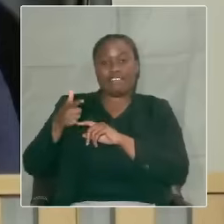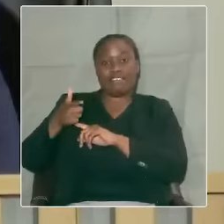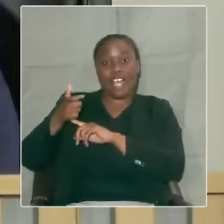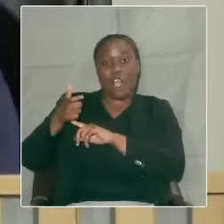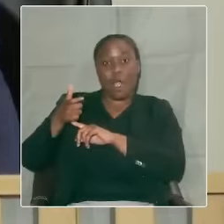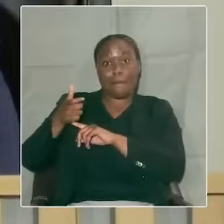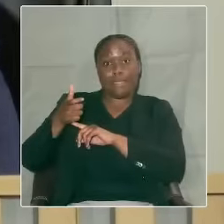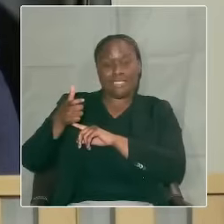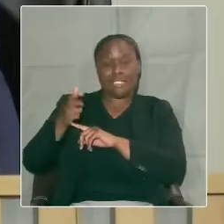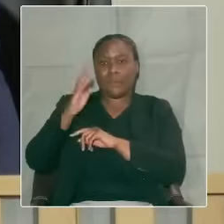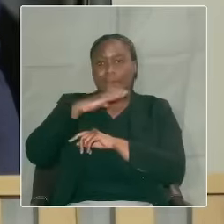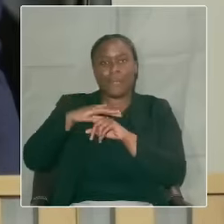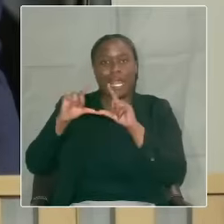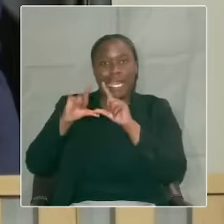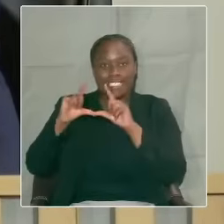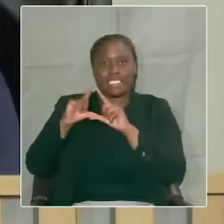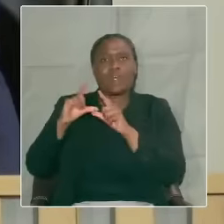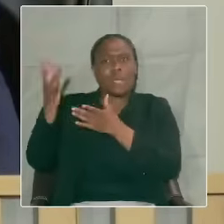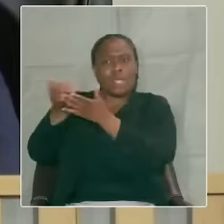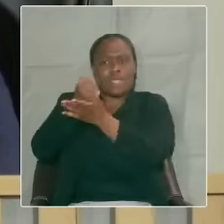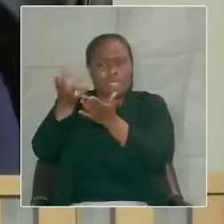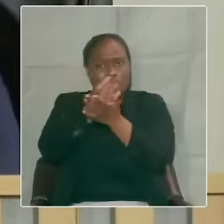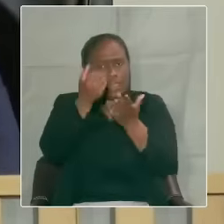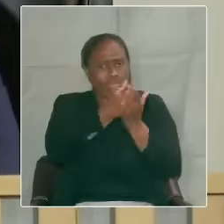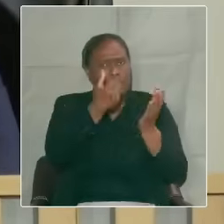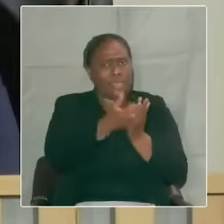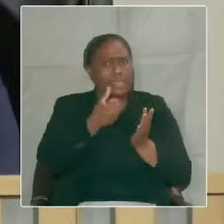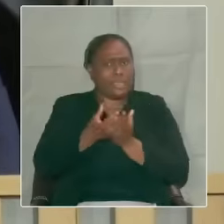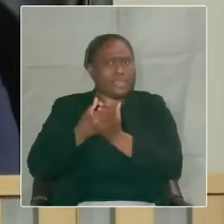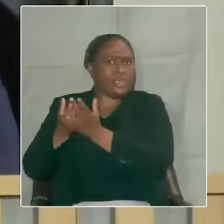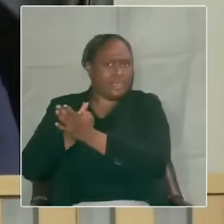street through the police operations. It